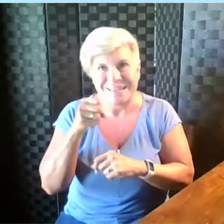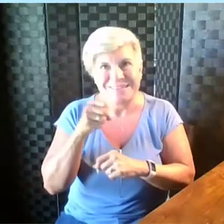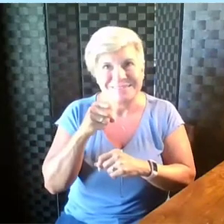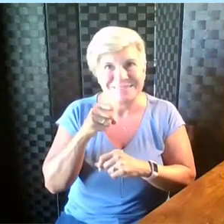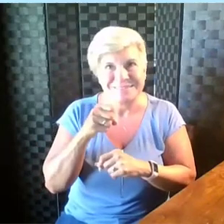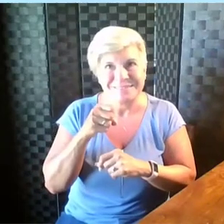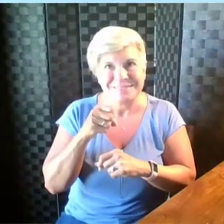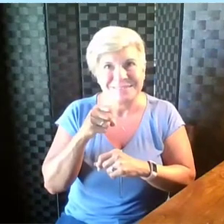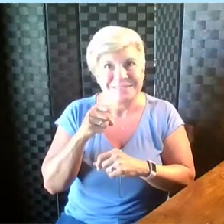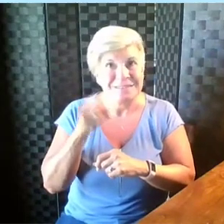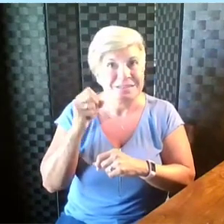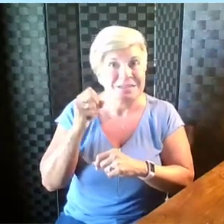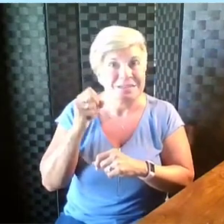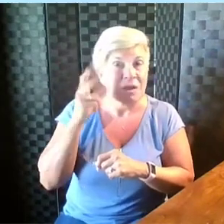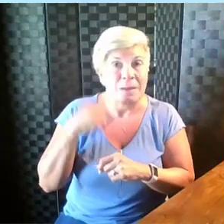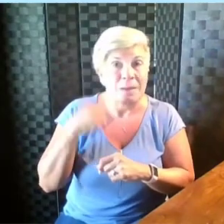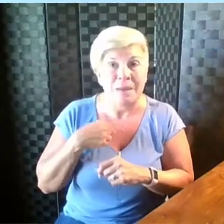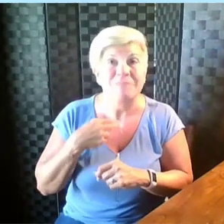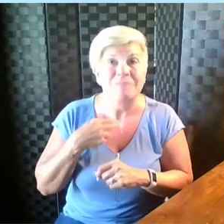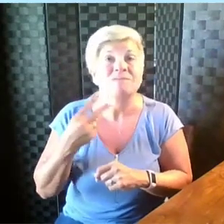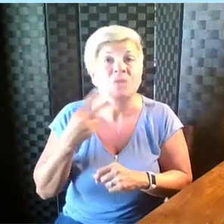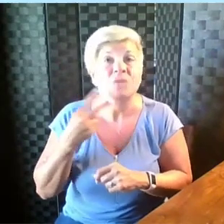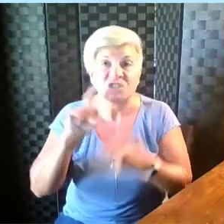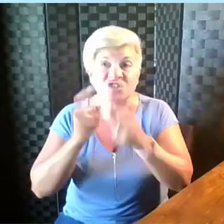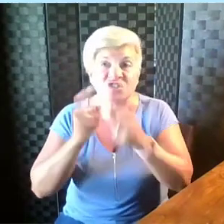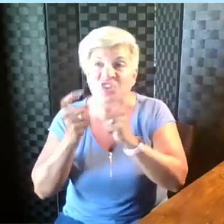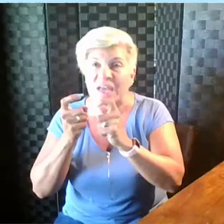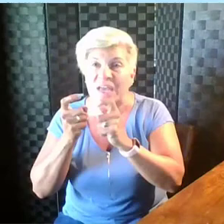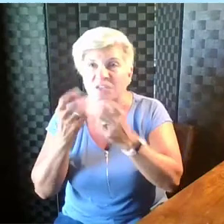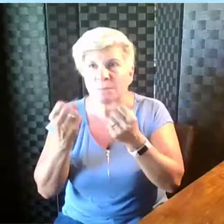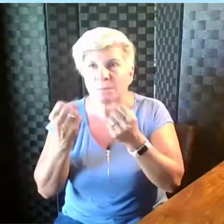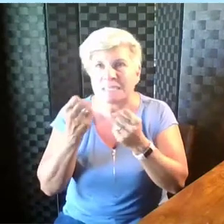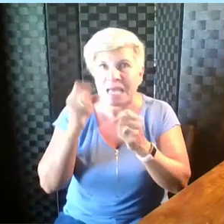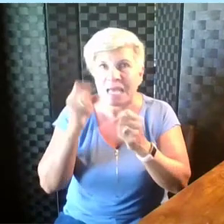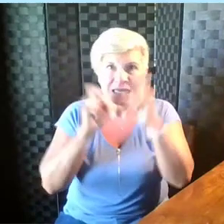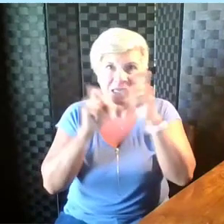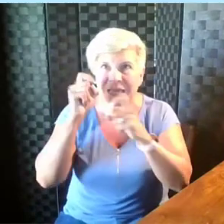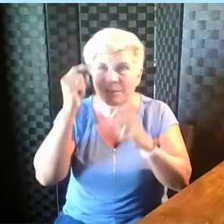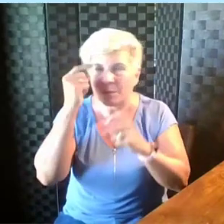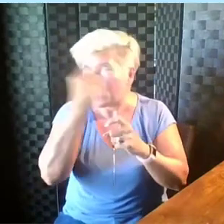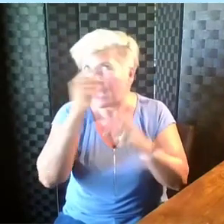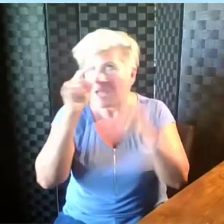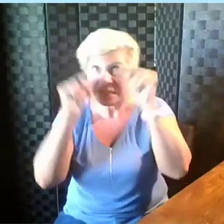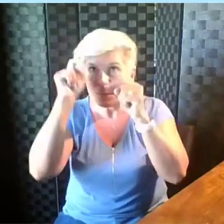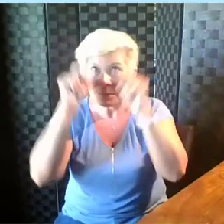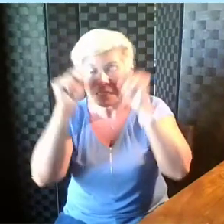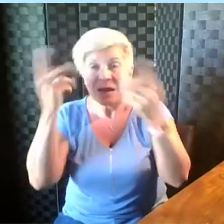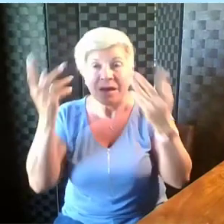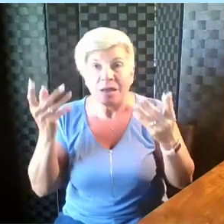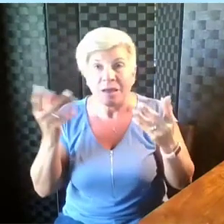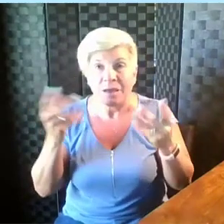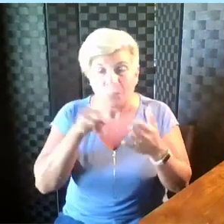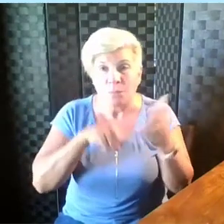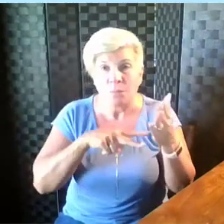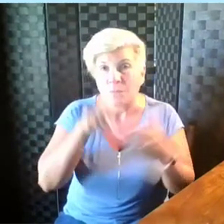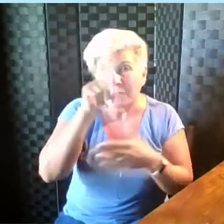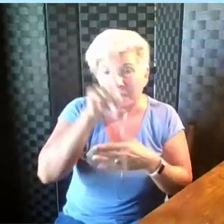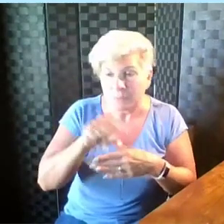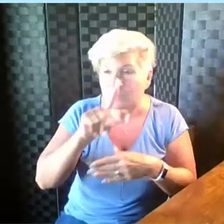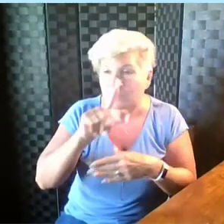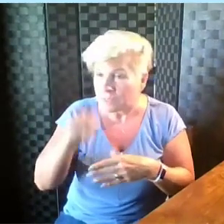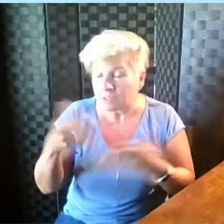voice change when I read with a question or when I read with an exclamation. Did I read with